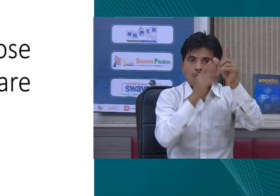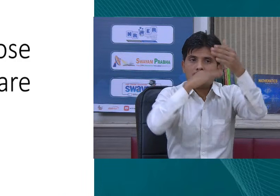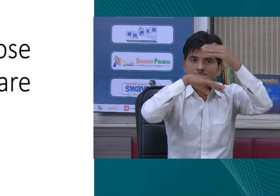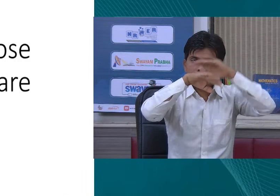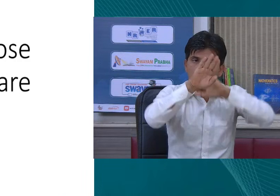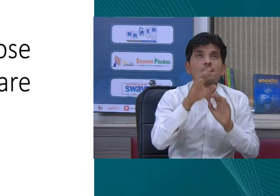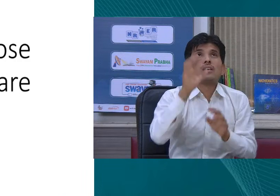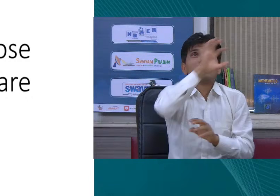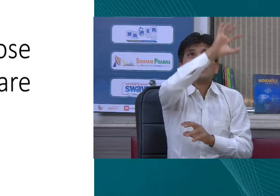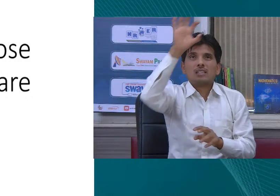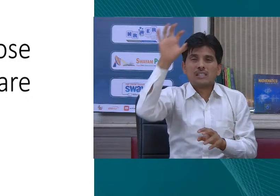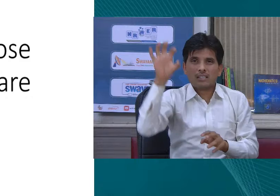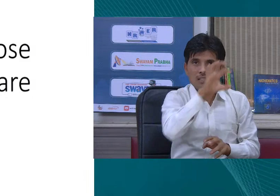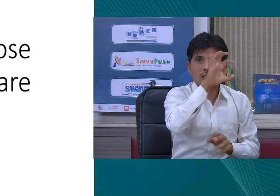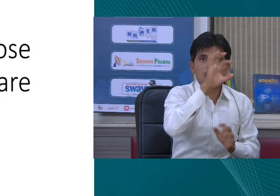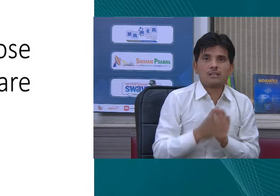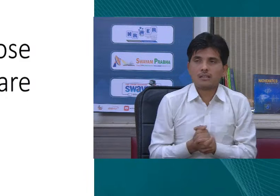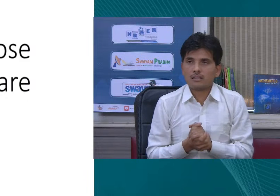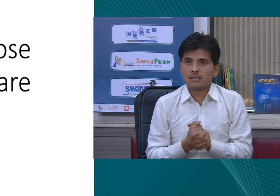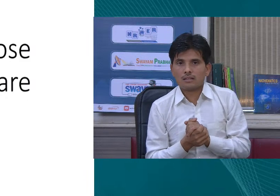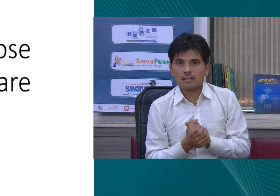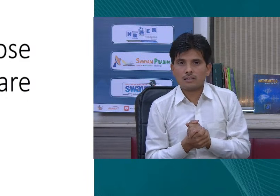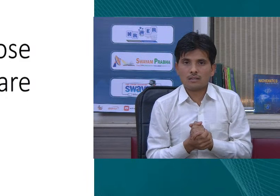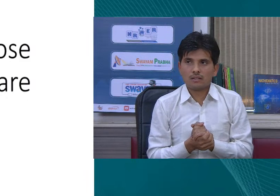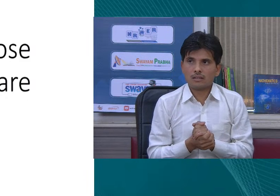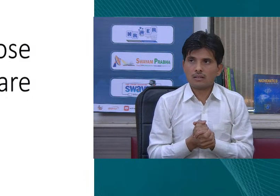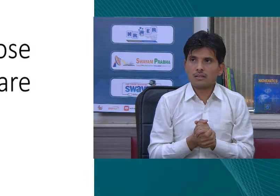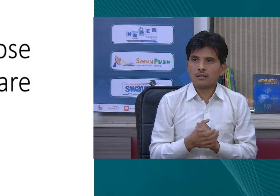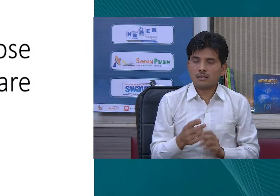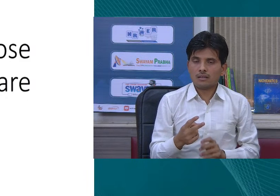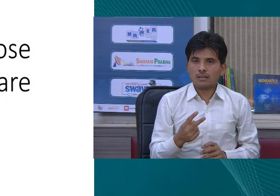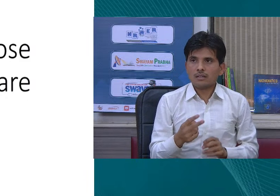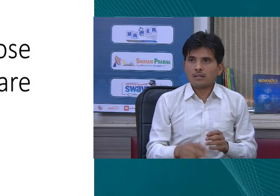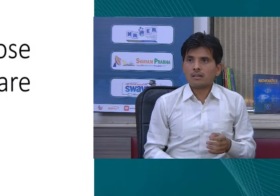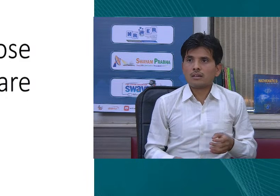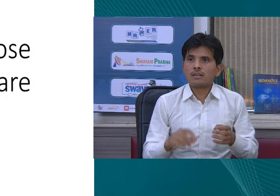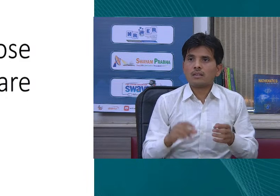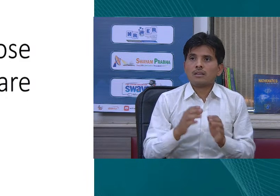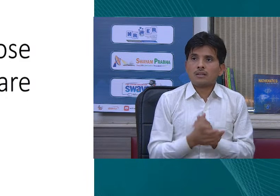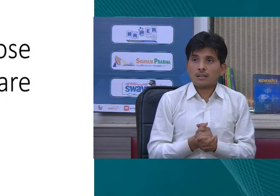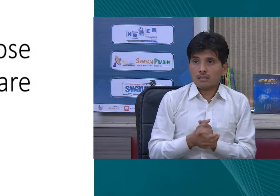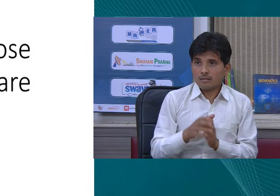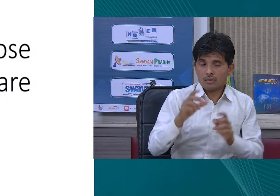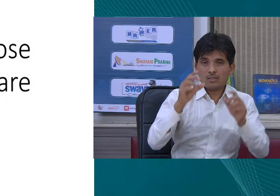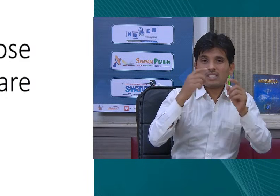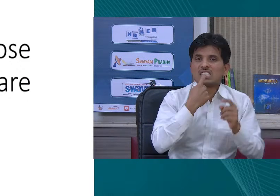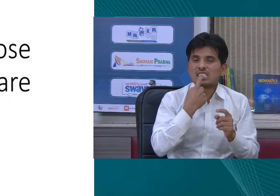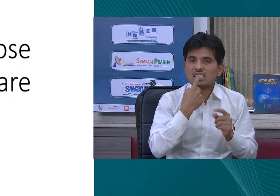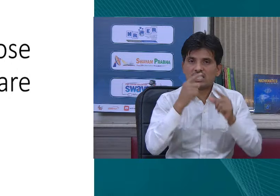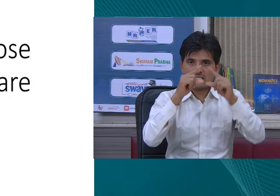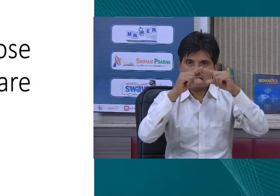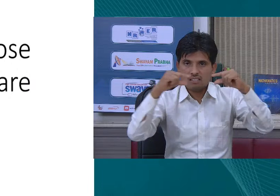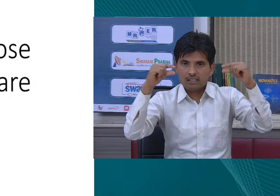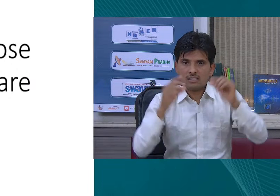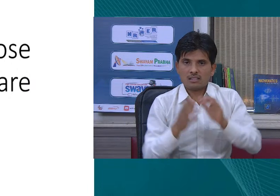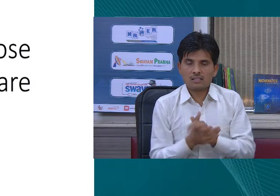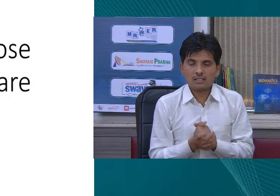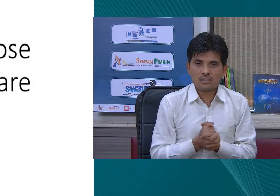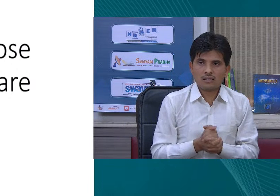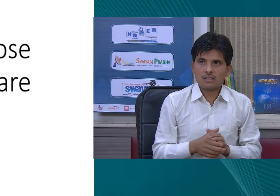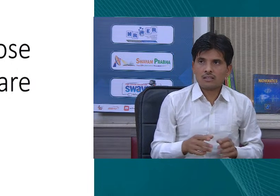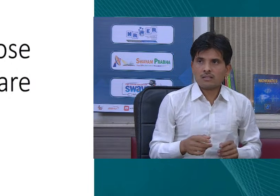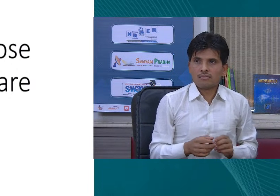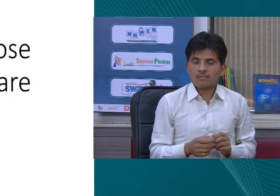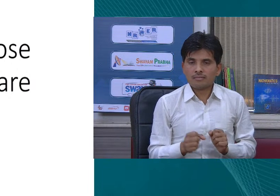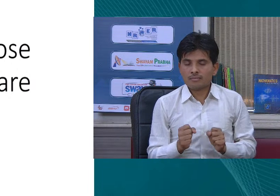objects that is shining in the night sky, and we call them as celestial bodies. So all those things that you see around in the